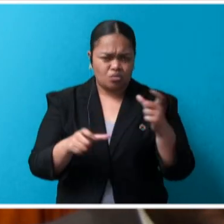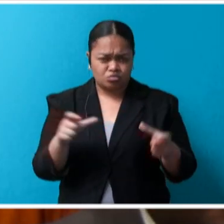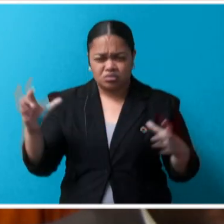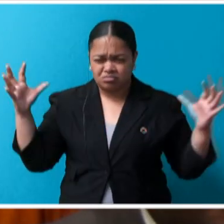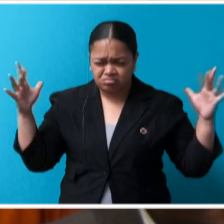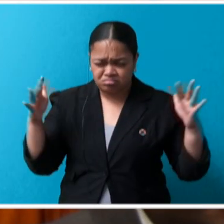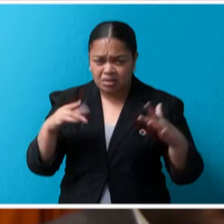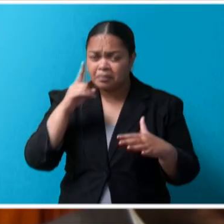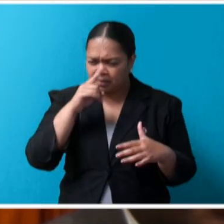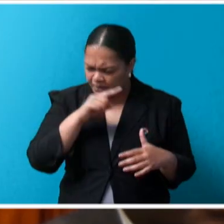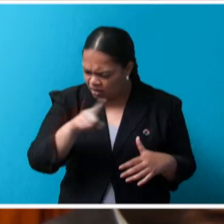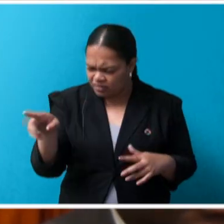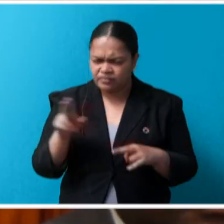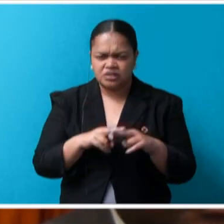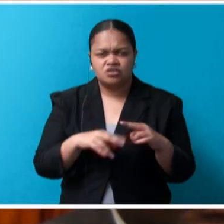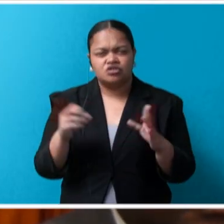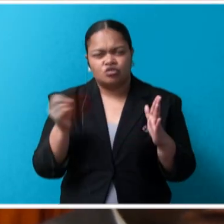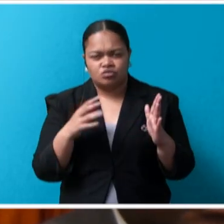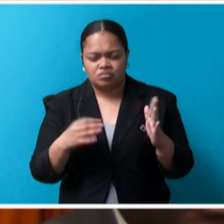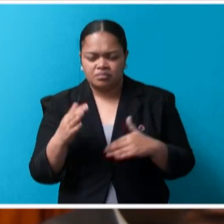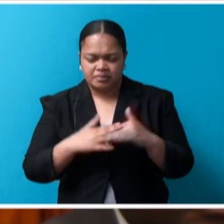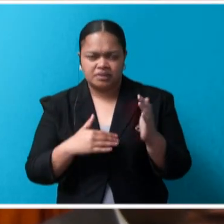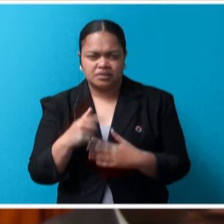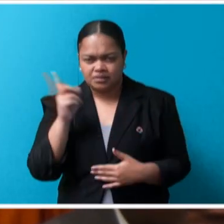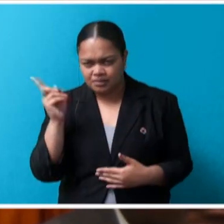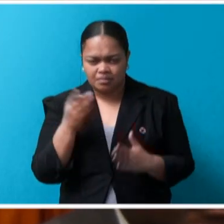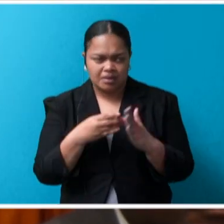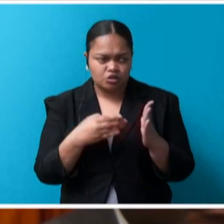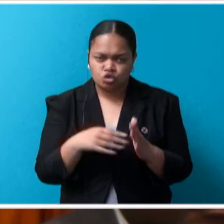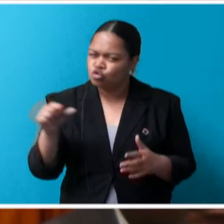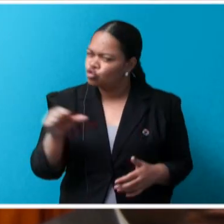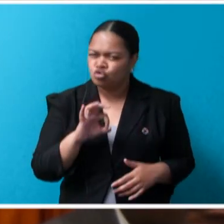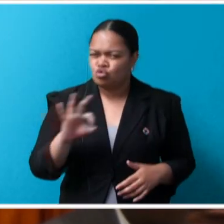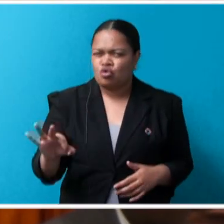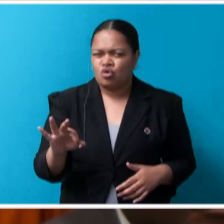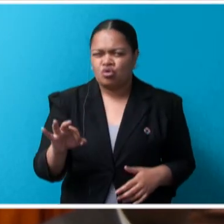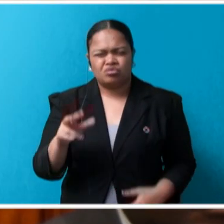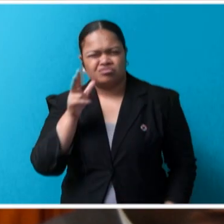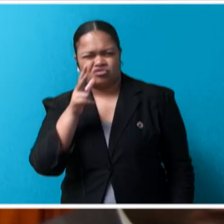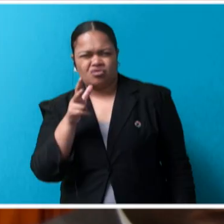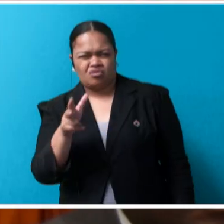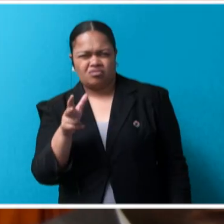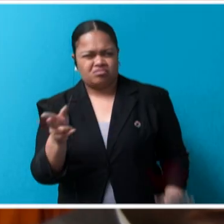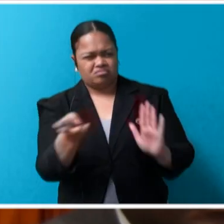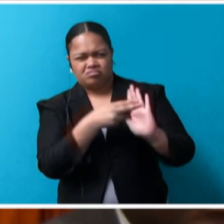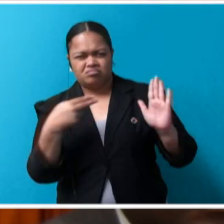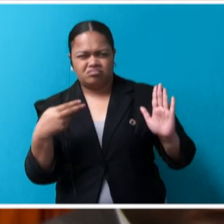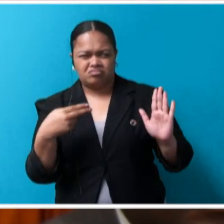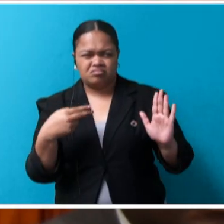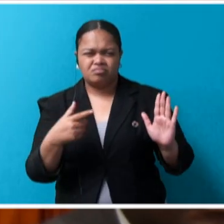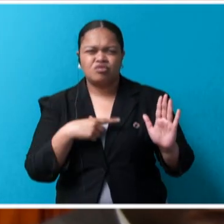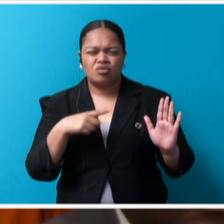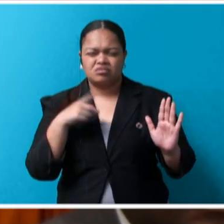have contributed towards building this budget. It should not be called a joke. It's an insult to the hard work of our